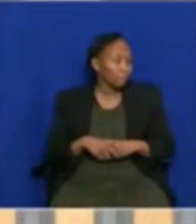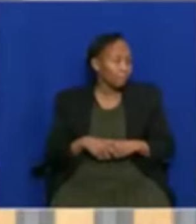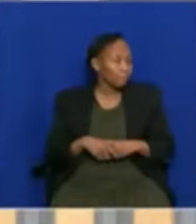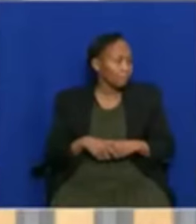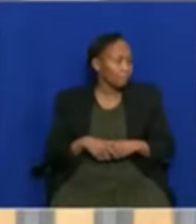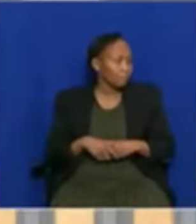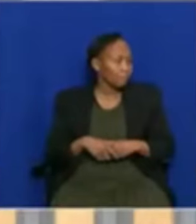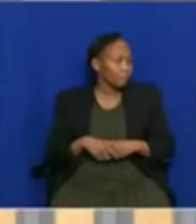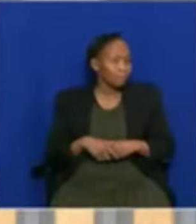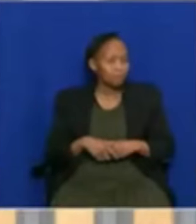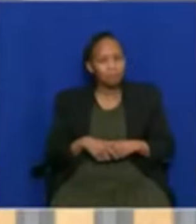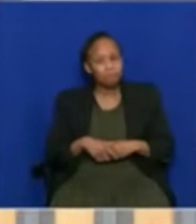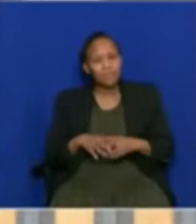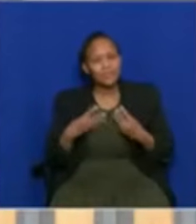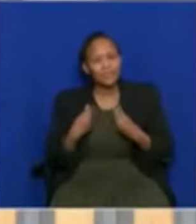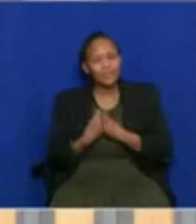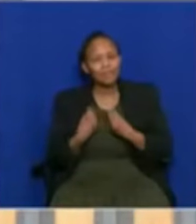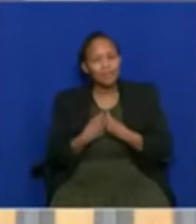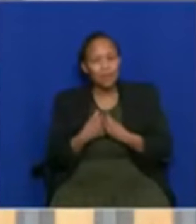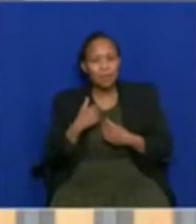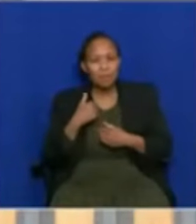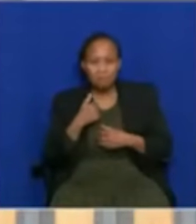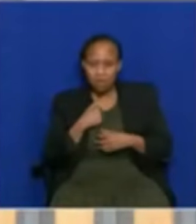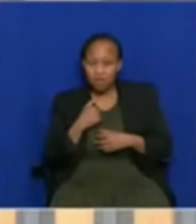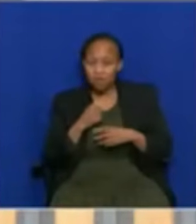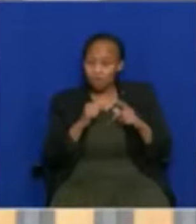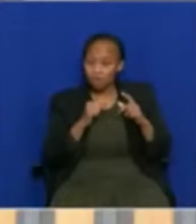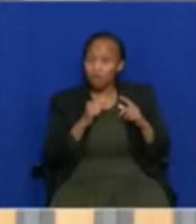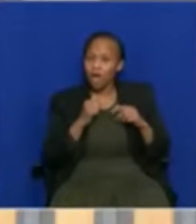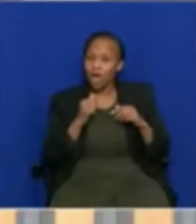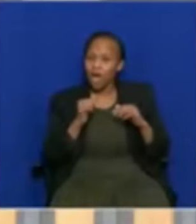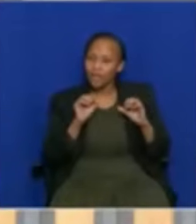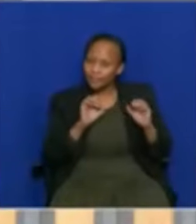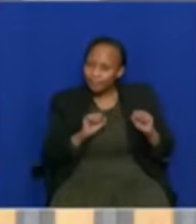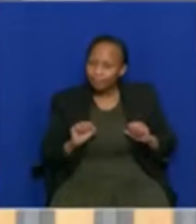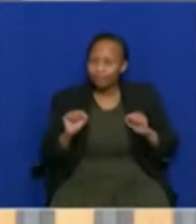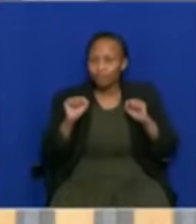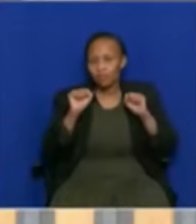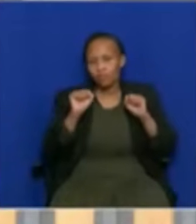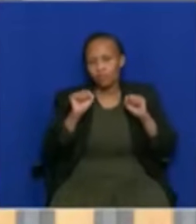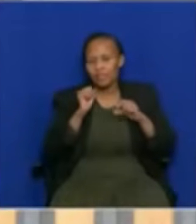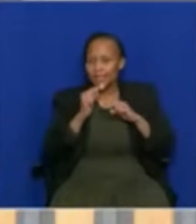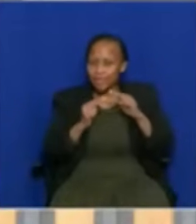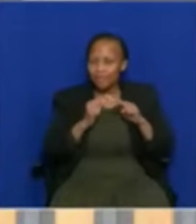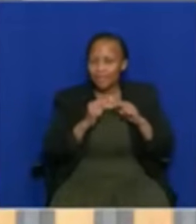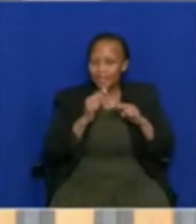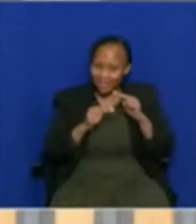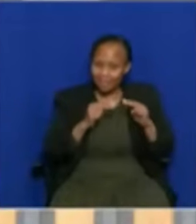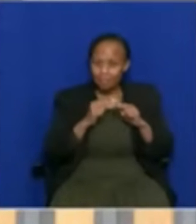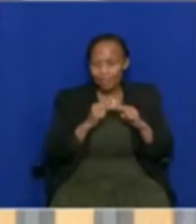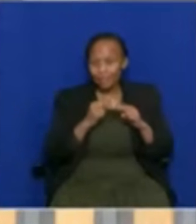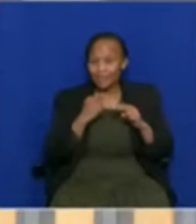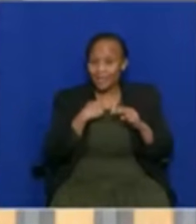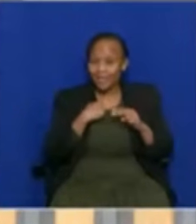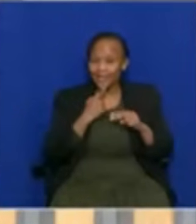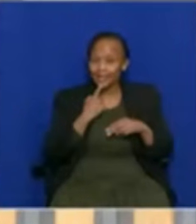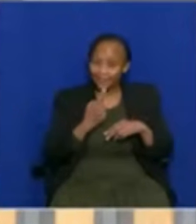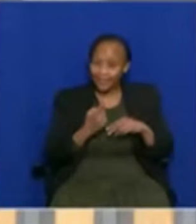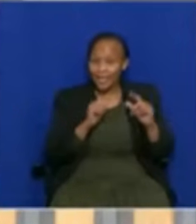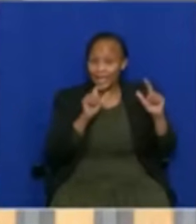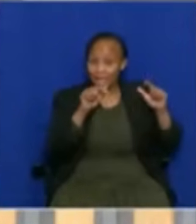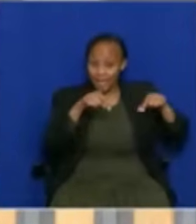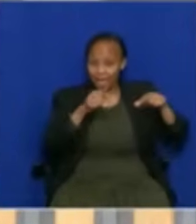repeatedly at this commission was said by Ms. Sillo when she was addressing us just